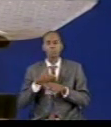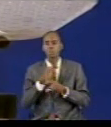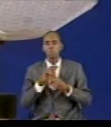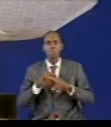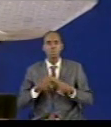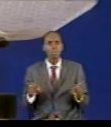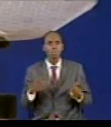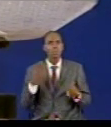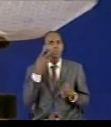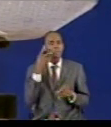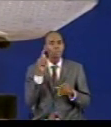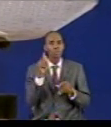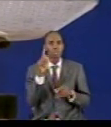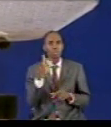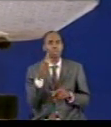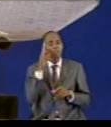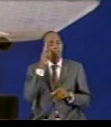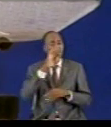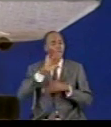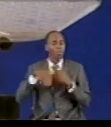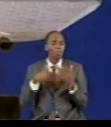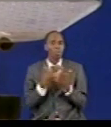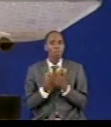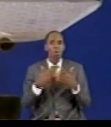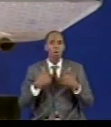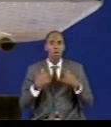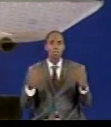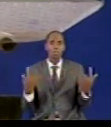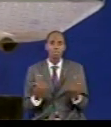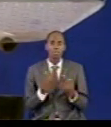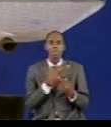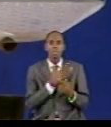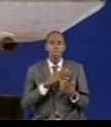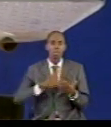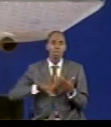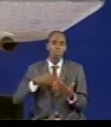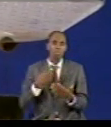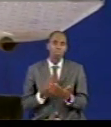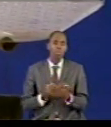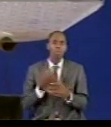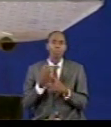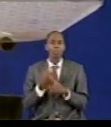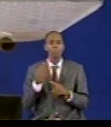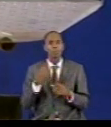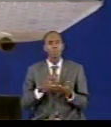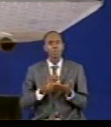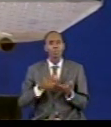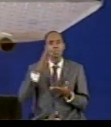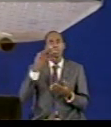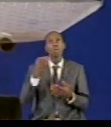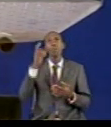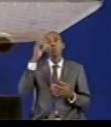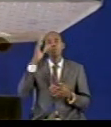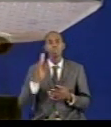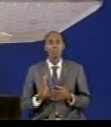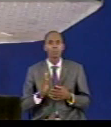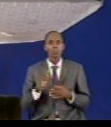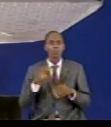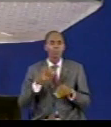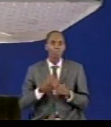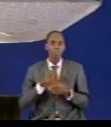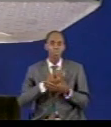For all have sinned and come short of the glory of God. Verse 24. In